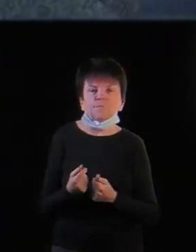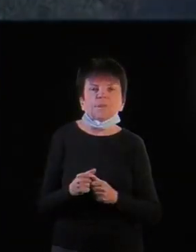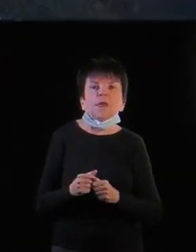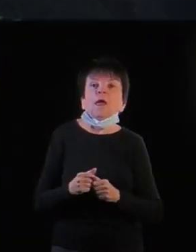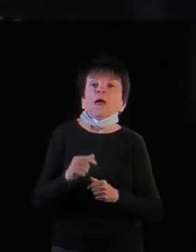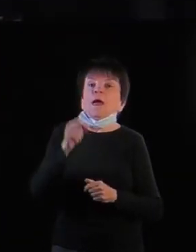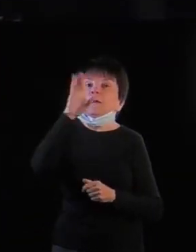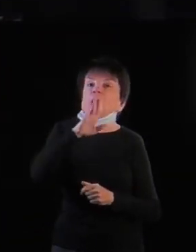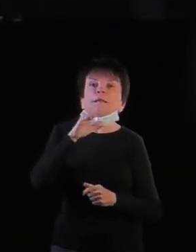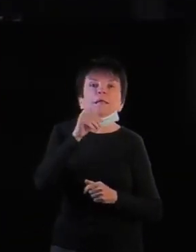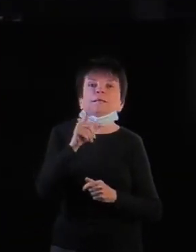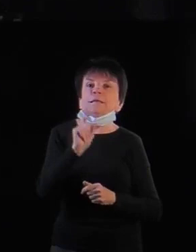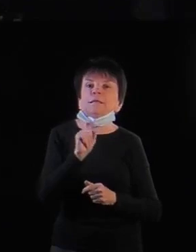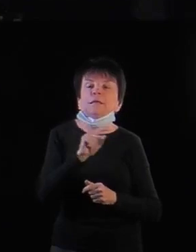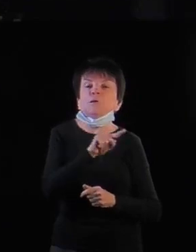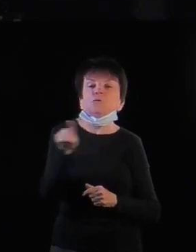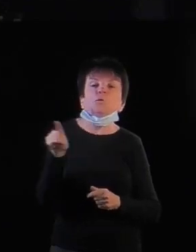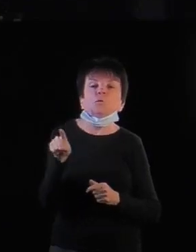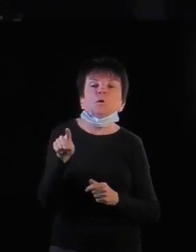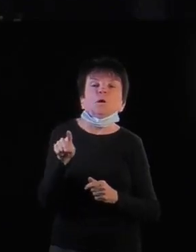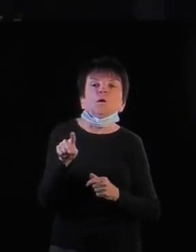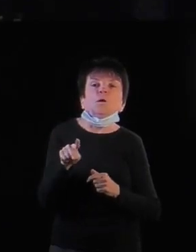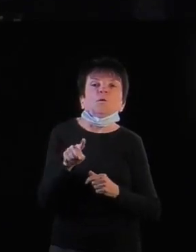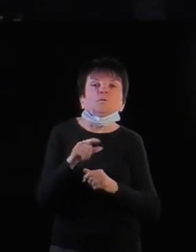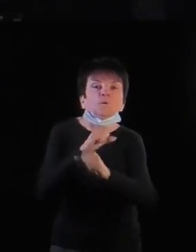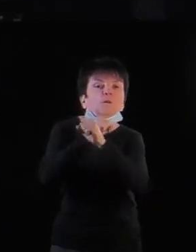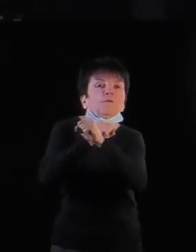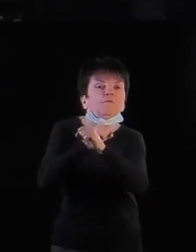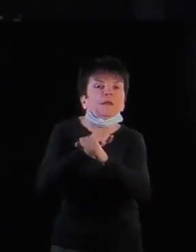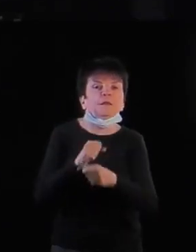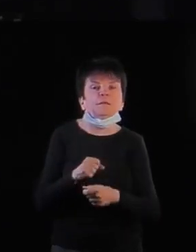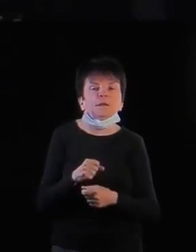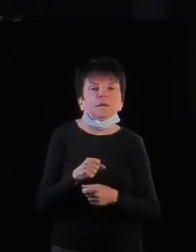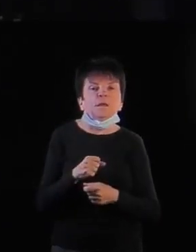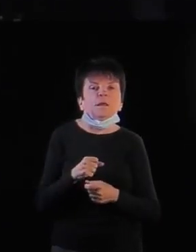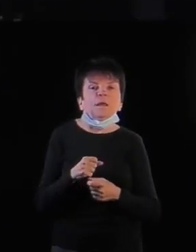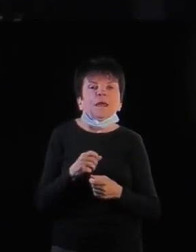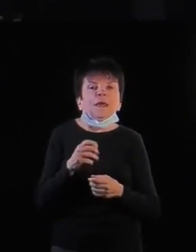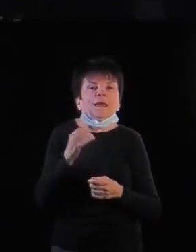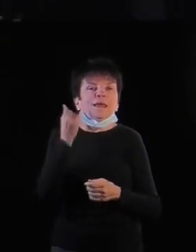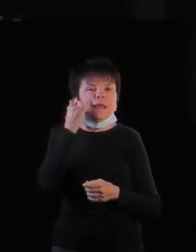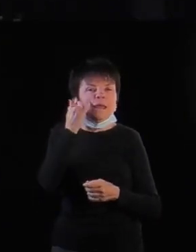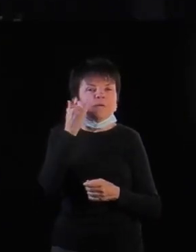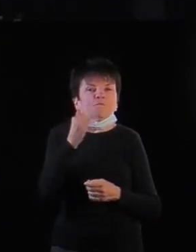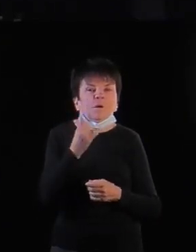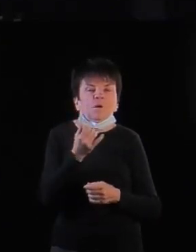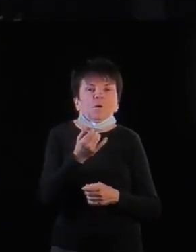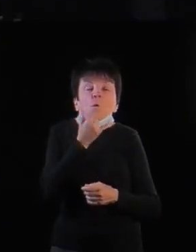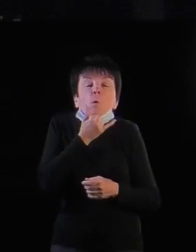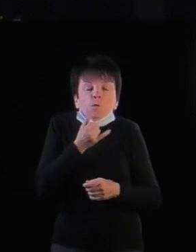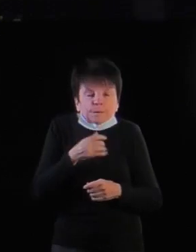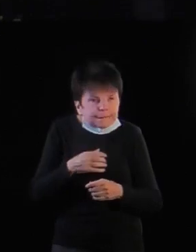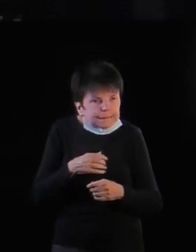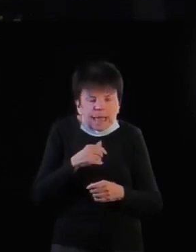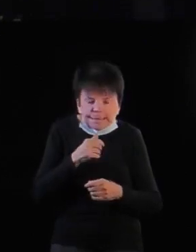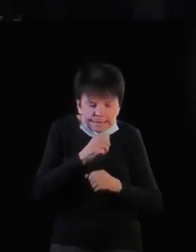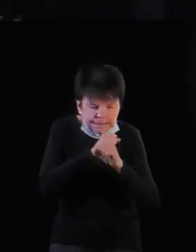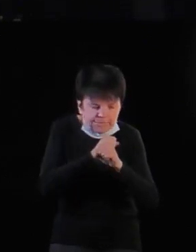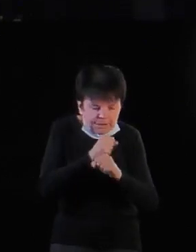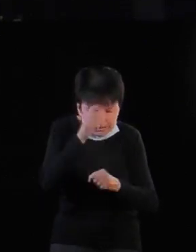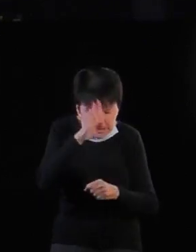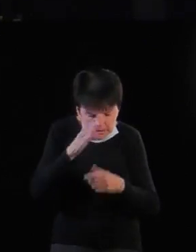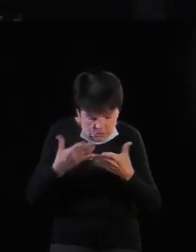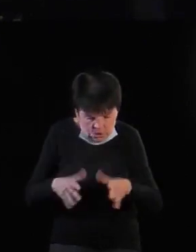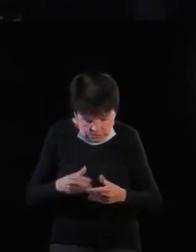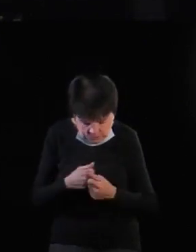if all of a sudden you mess up and you're not defending the faith like you need to, it's not because, wow, okay, God just